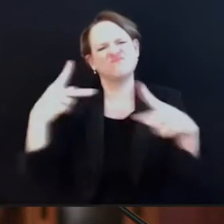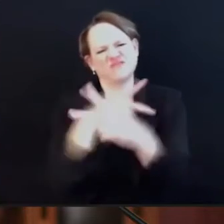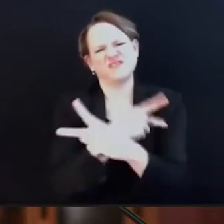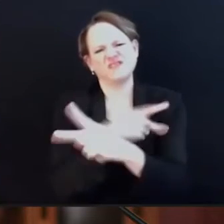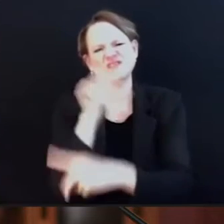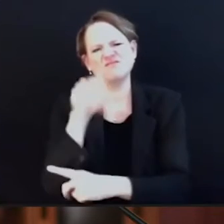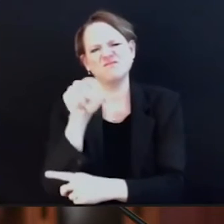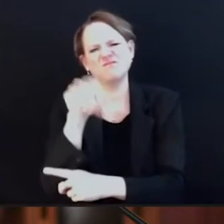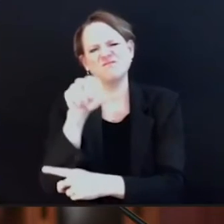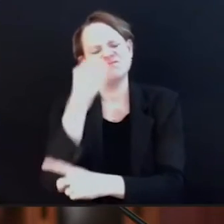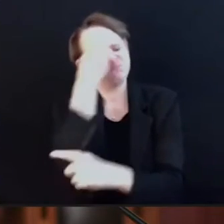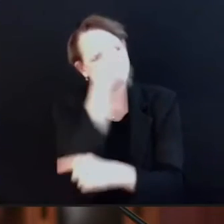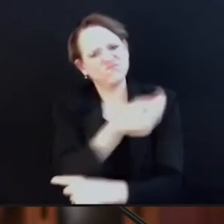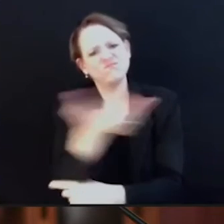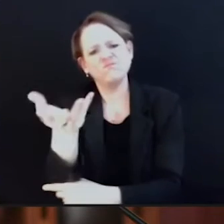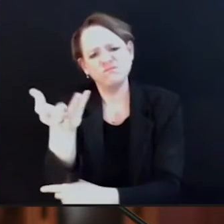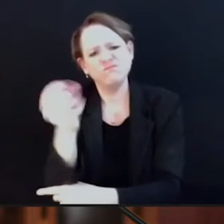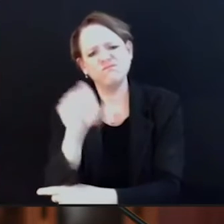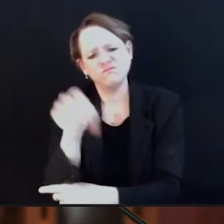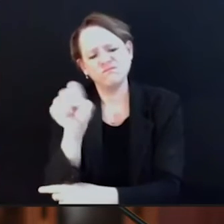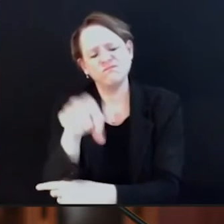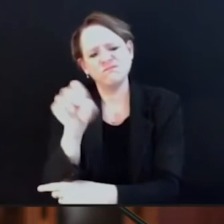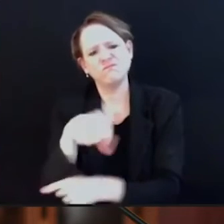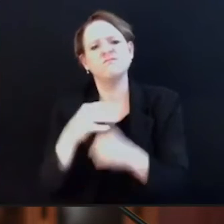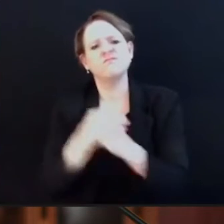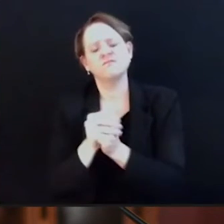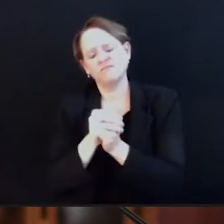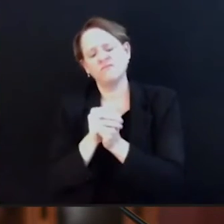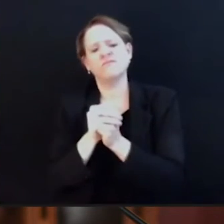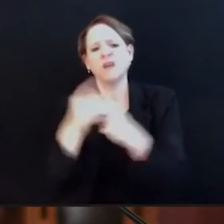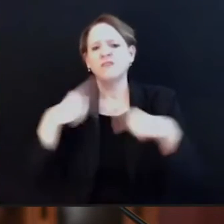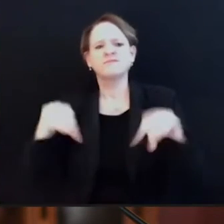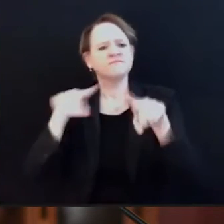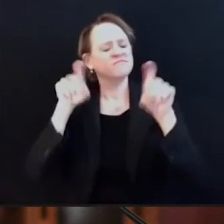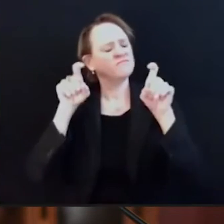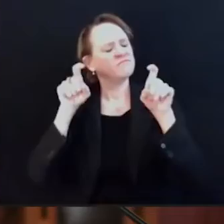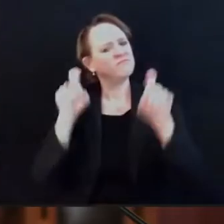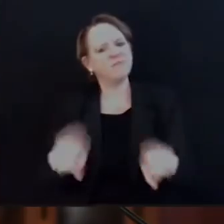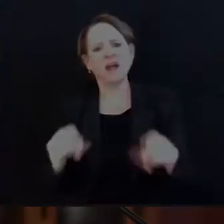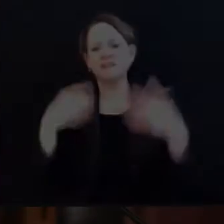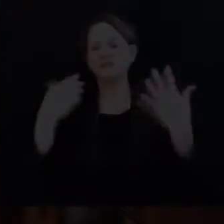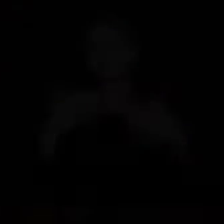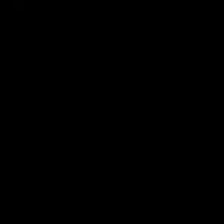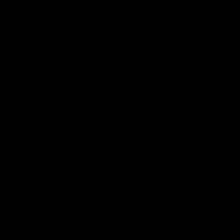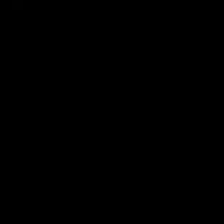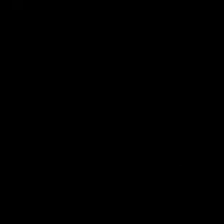actions are how we stop the spread and make sure Wisconsin gets back on the right track.